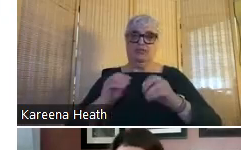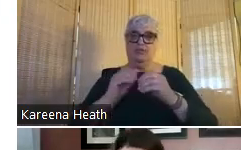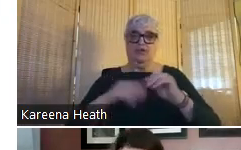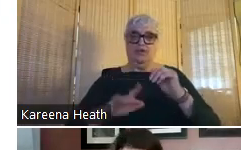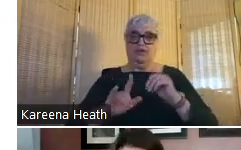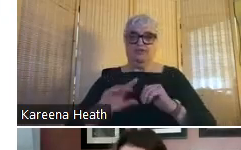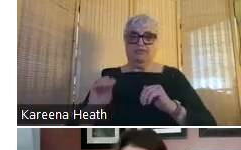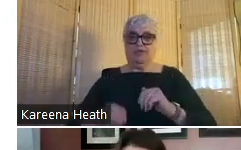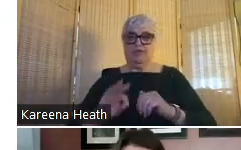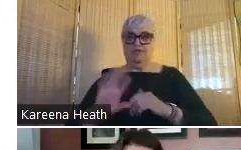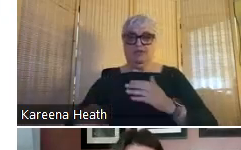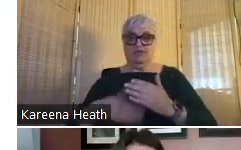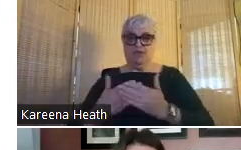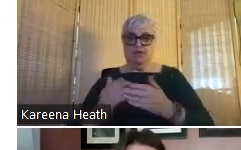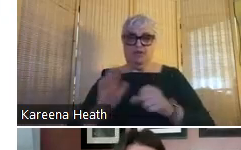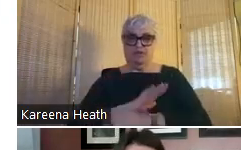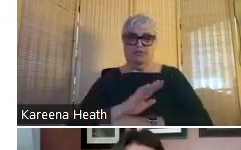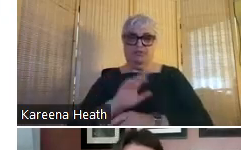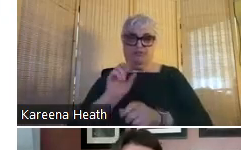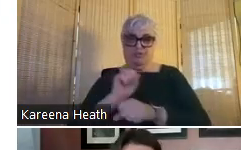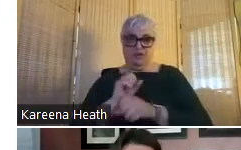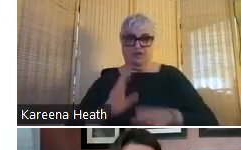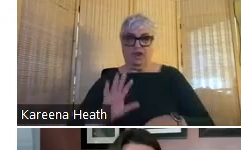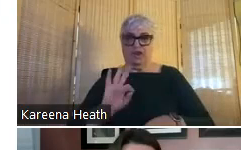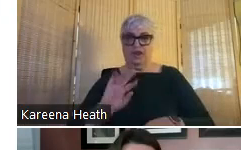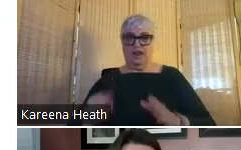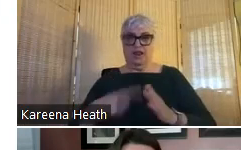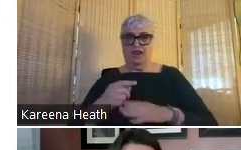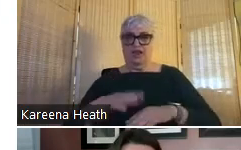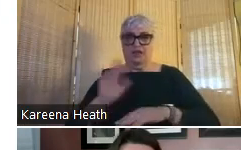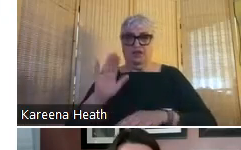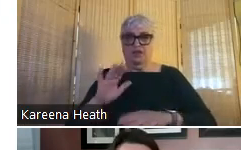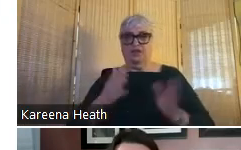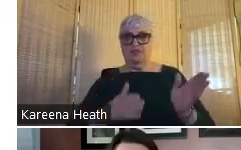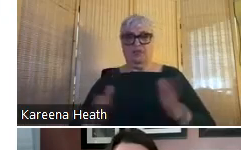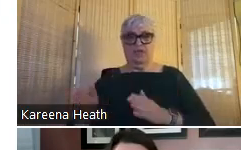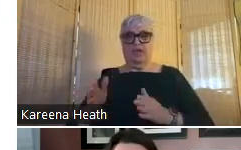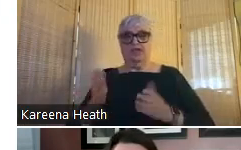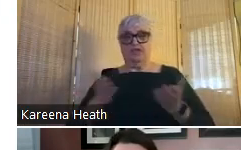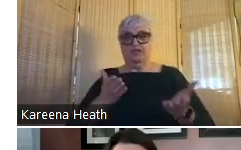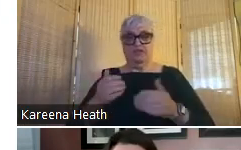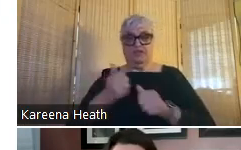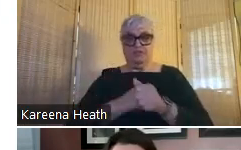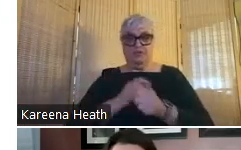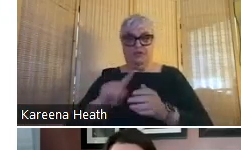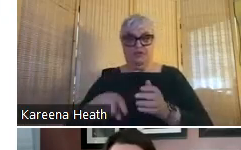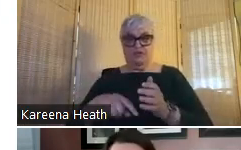of the total personnel. Minimum of 9 hours of planned treatment services per week. And